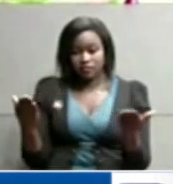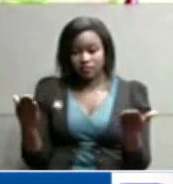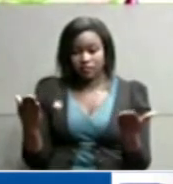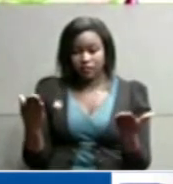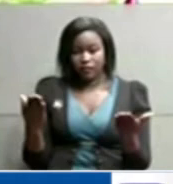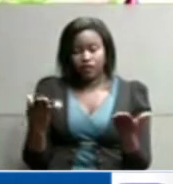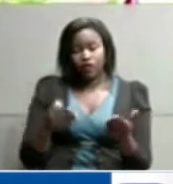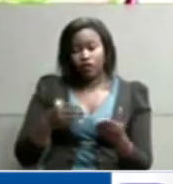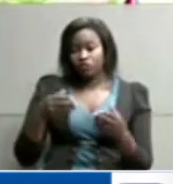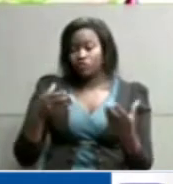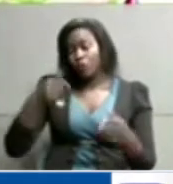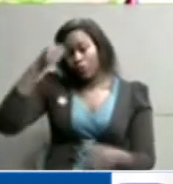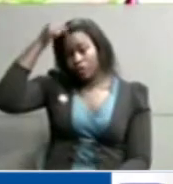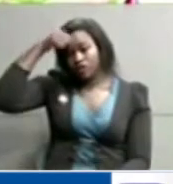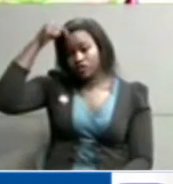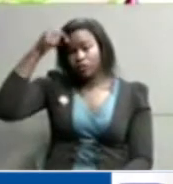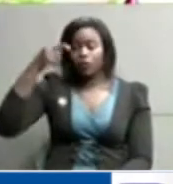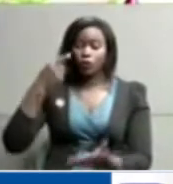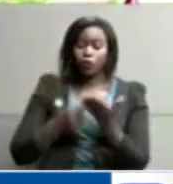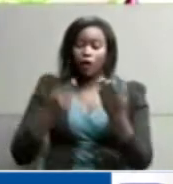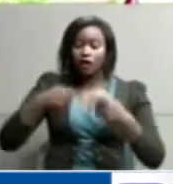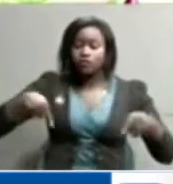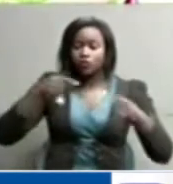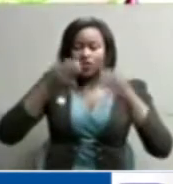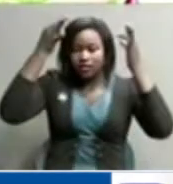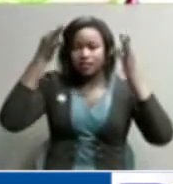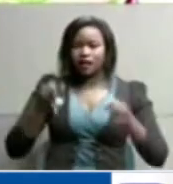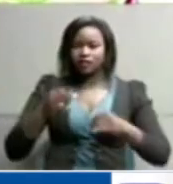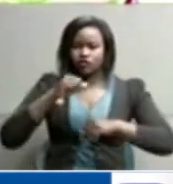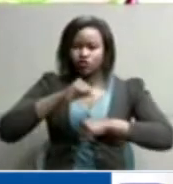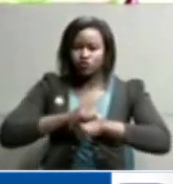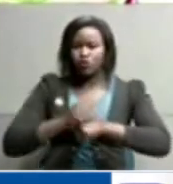the wisdom of what we did to close these schools